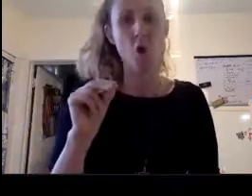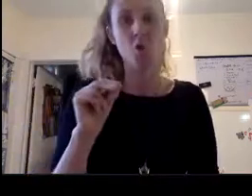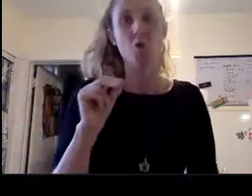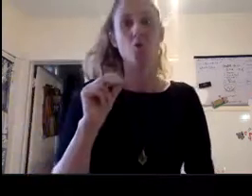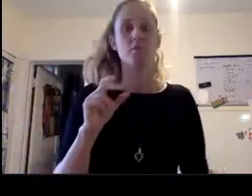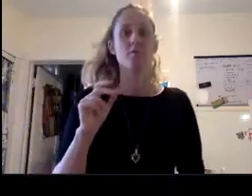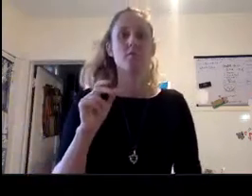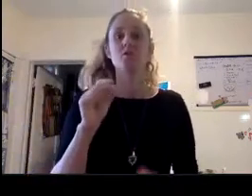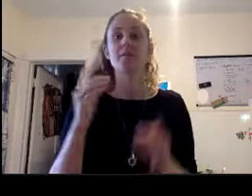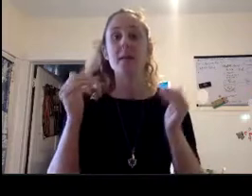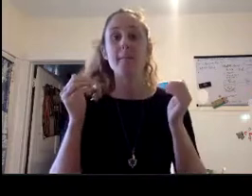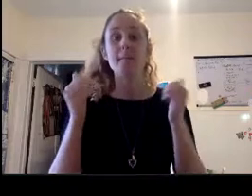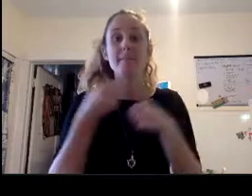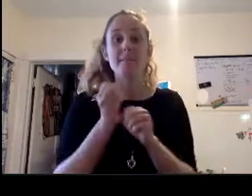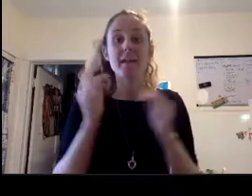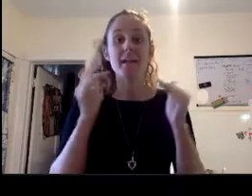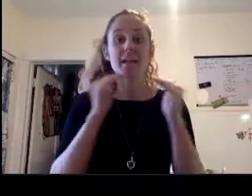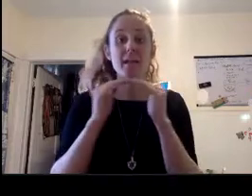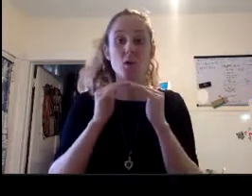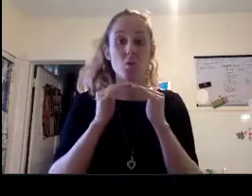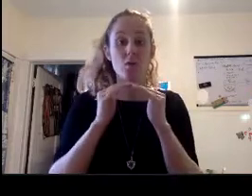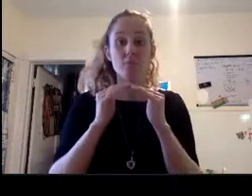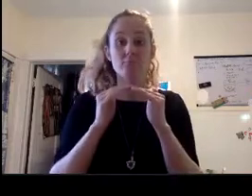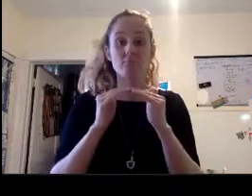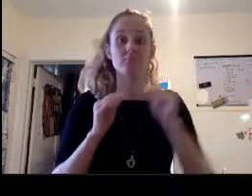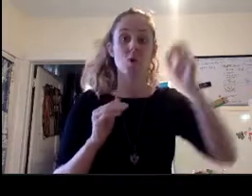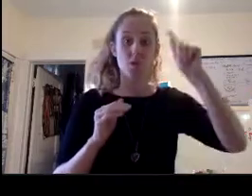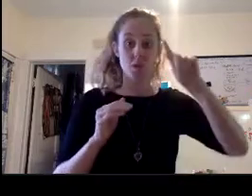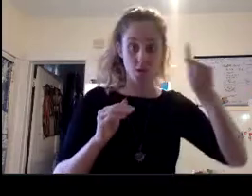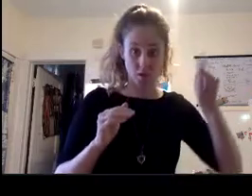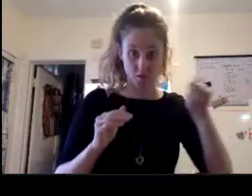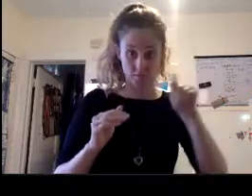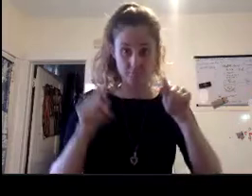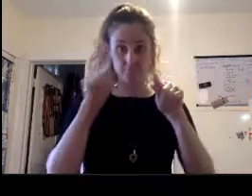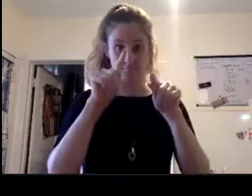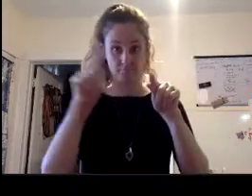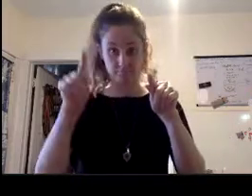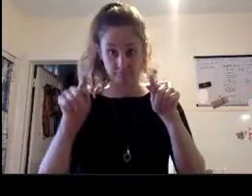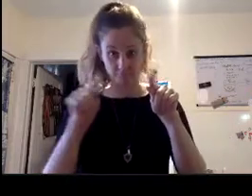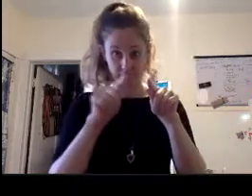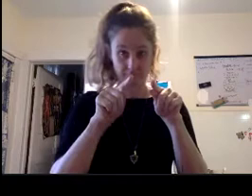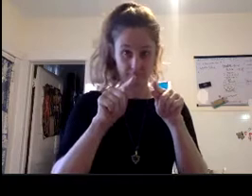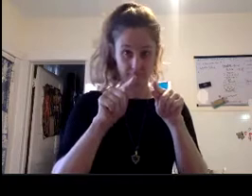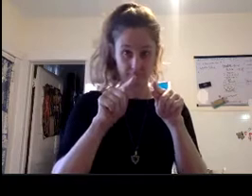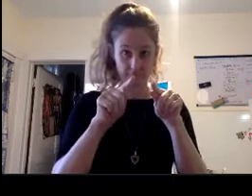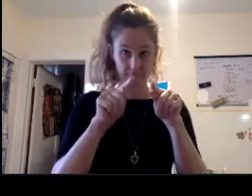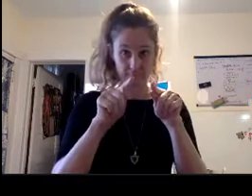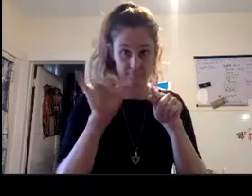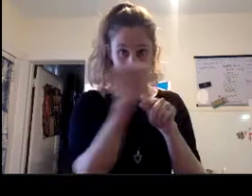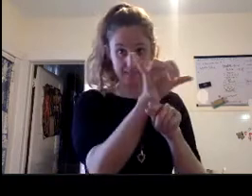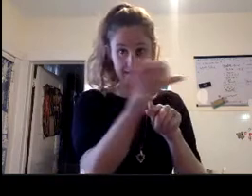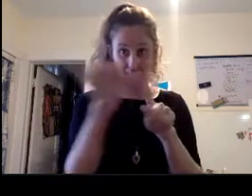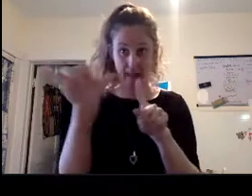the lines equal on the right side. So I have kind of like this rectangle that went out on the side,